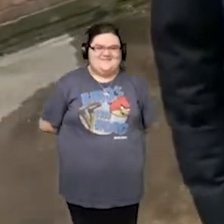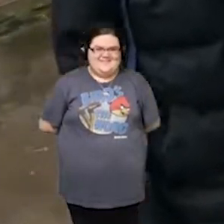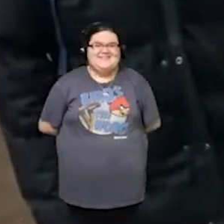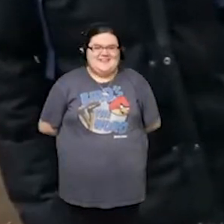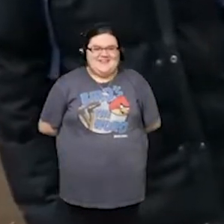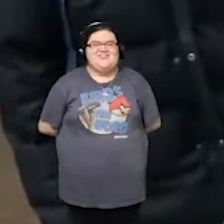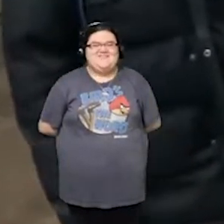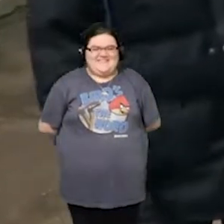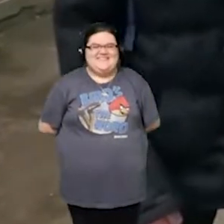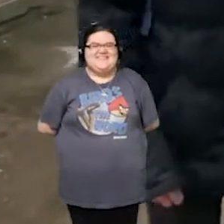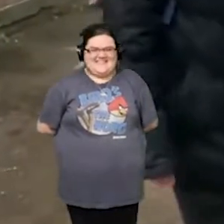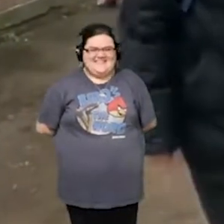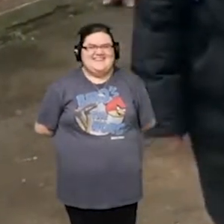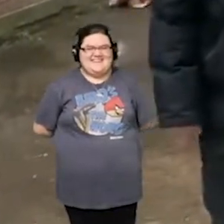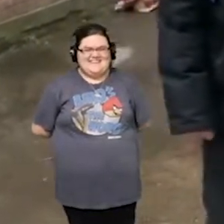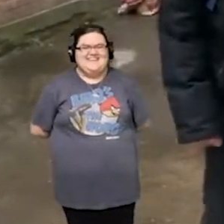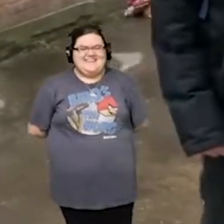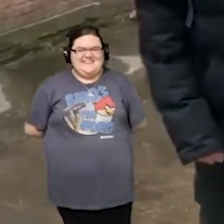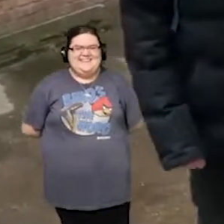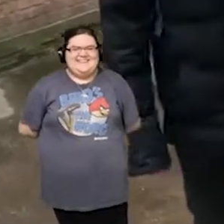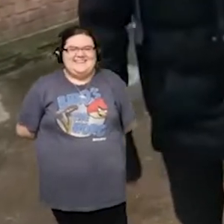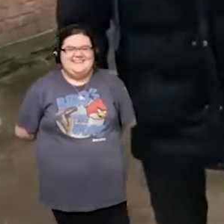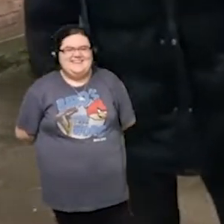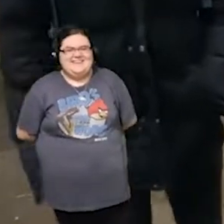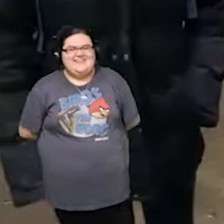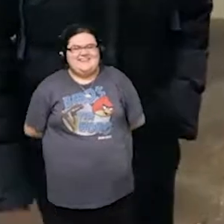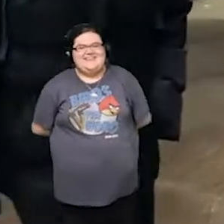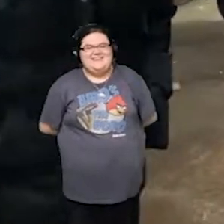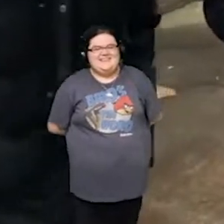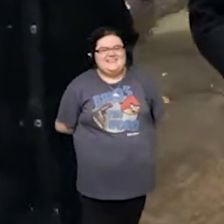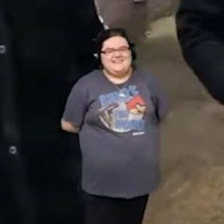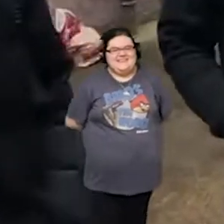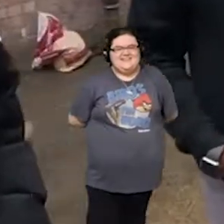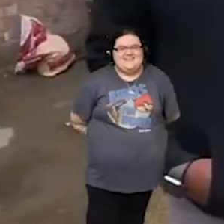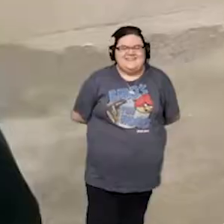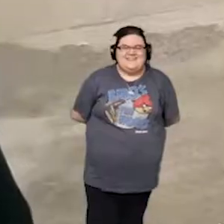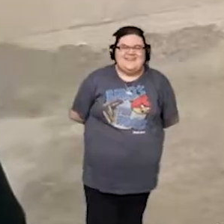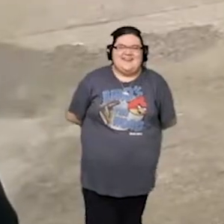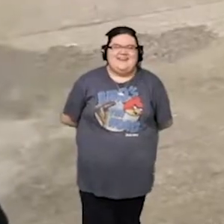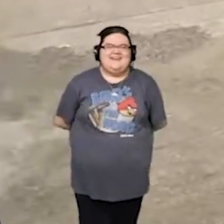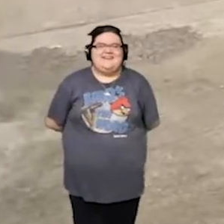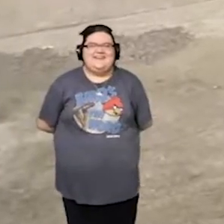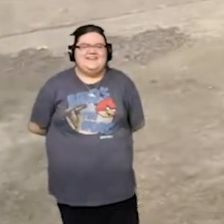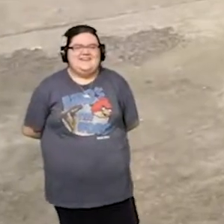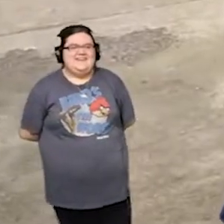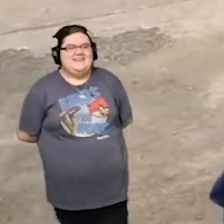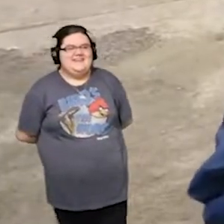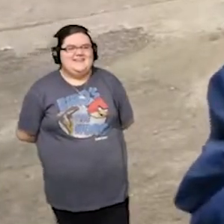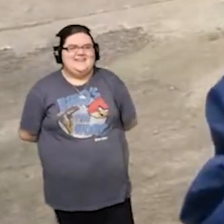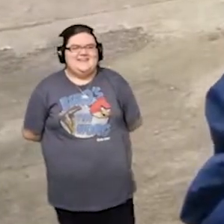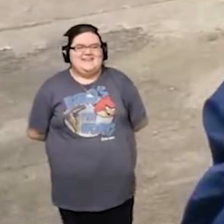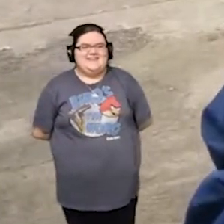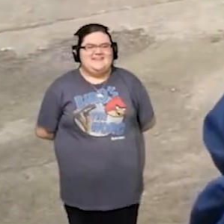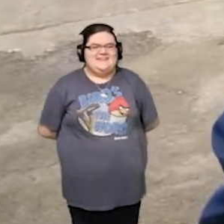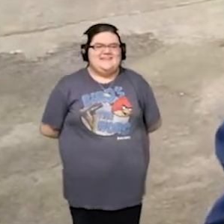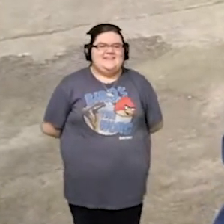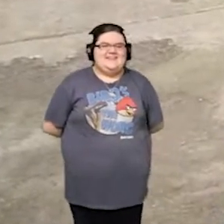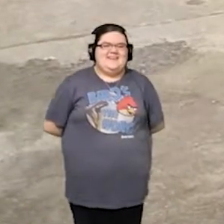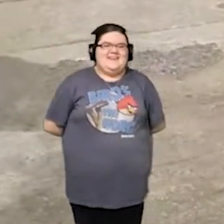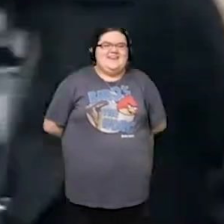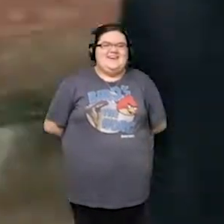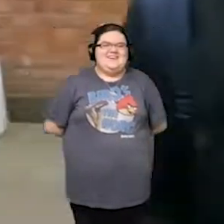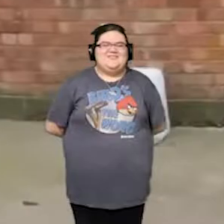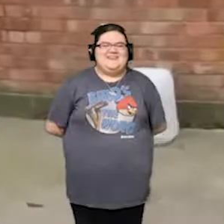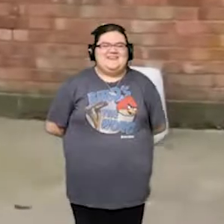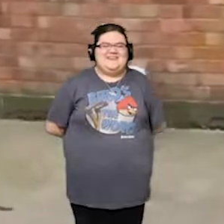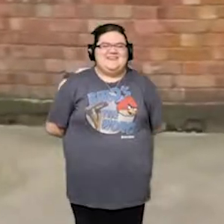me a haircut. Yeah. So you're just terrified it's going to be bad. Yeah. Oh. Yeah. I mean, so bad. This couldn't get worse, could